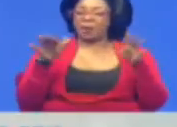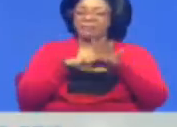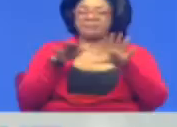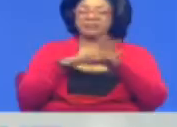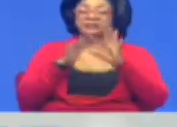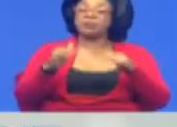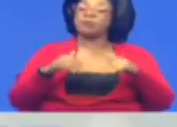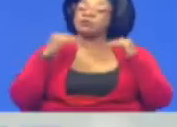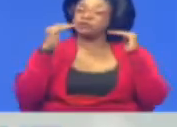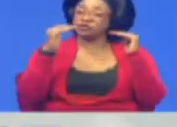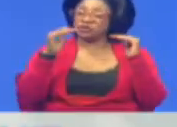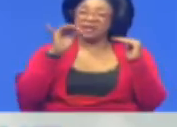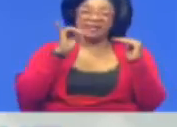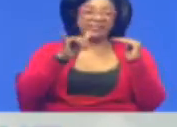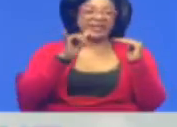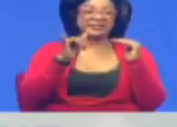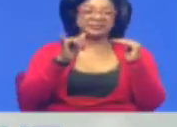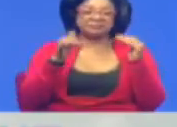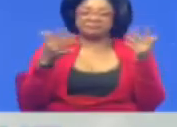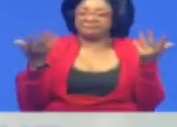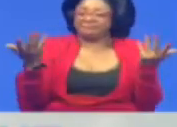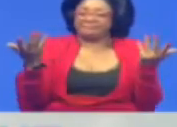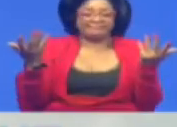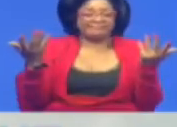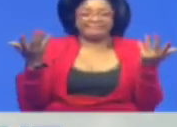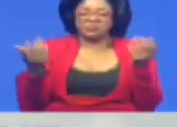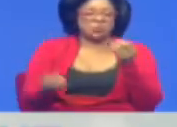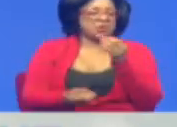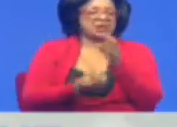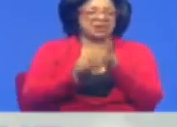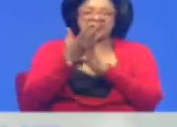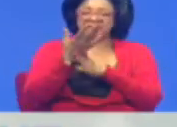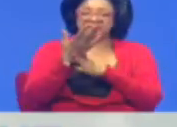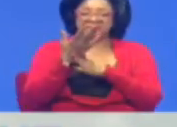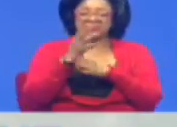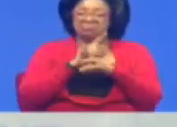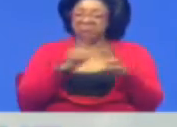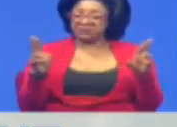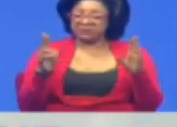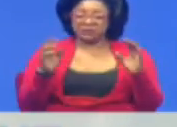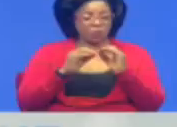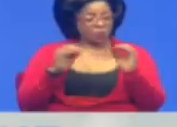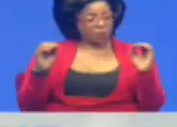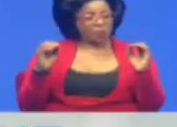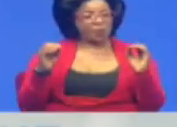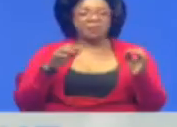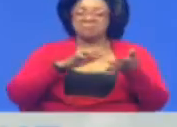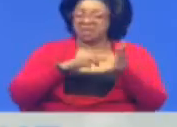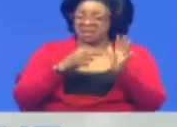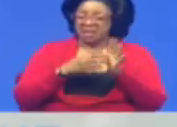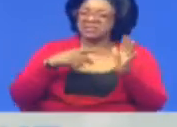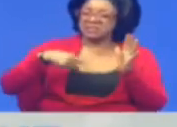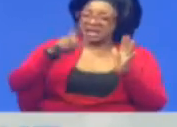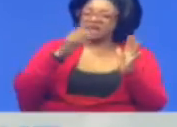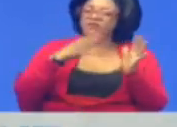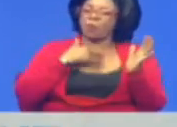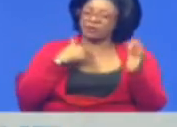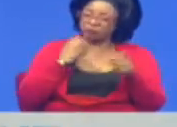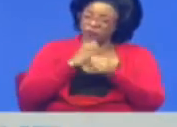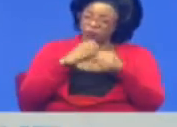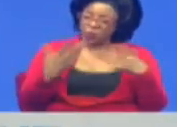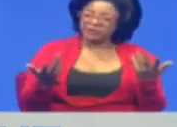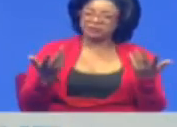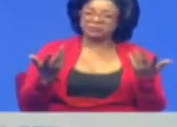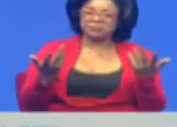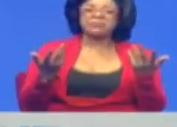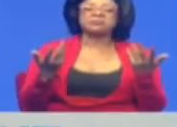That really is not anything that will create peace. And nobody, and the narrative that TSC is selling to government is wrong. The